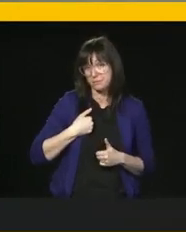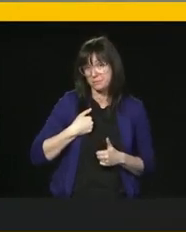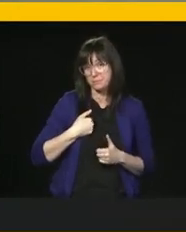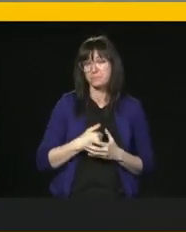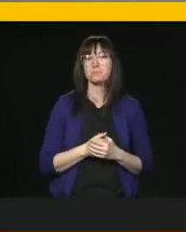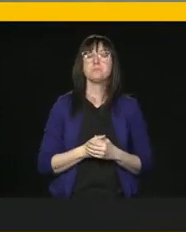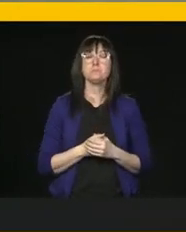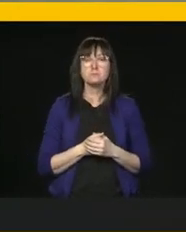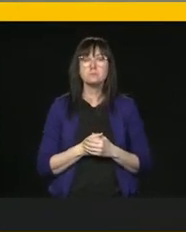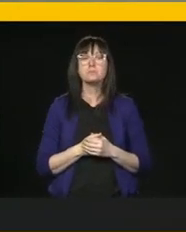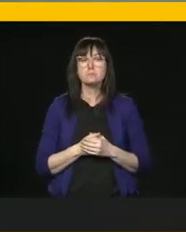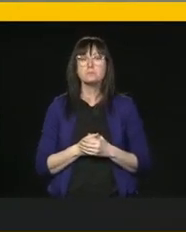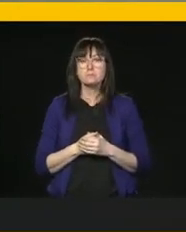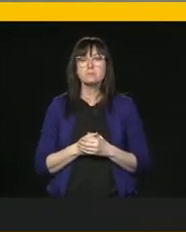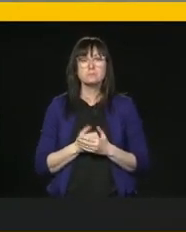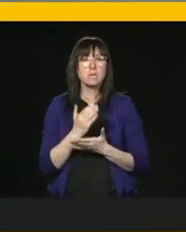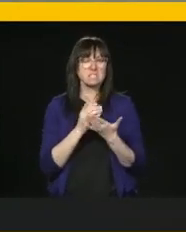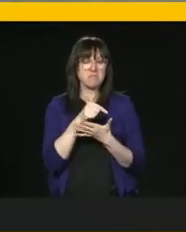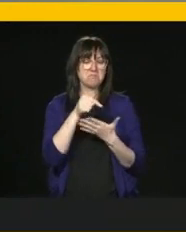of focus.